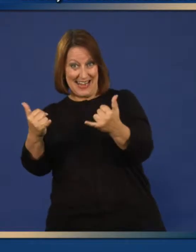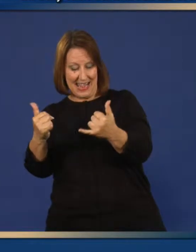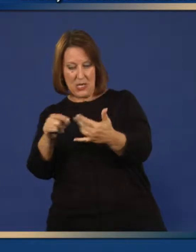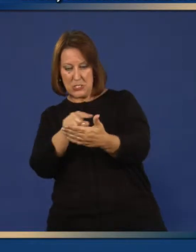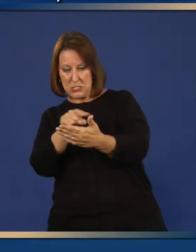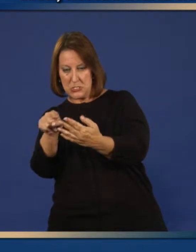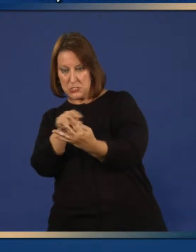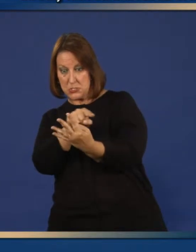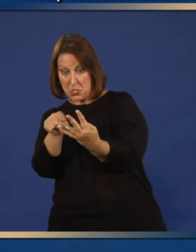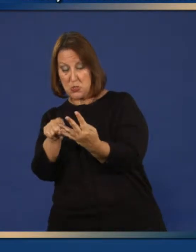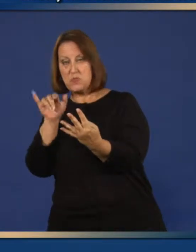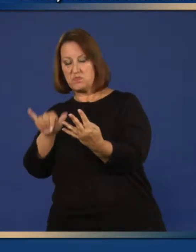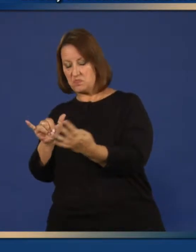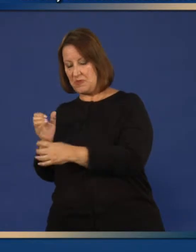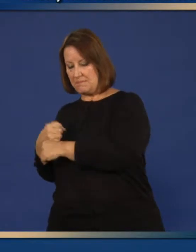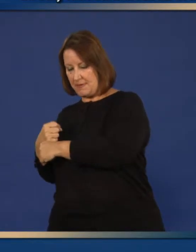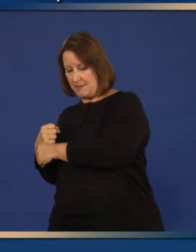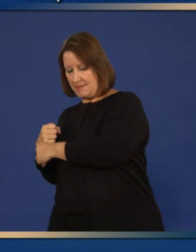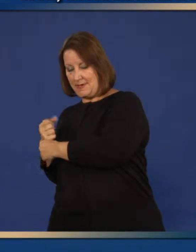year.